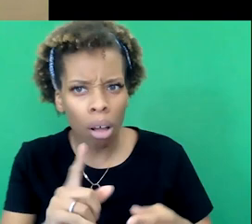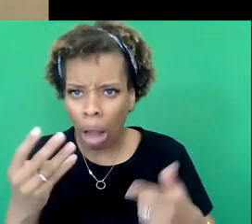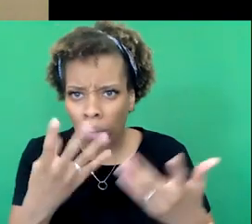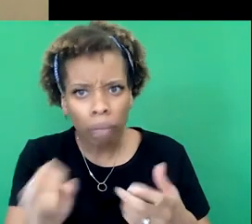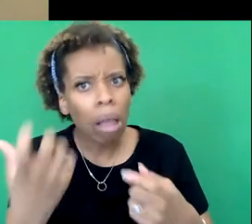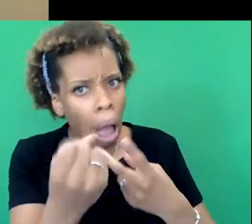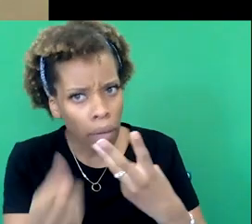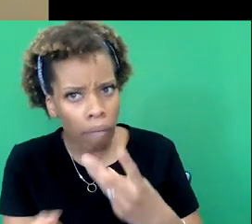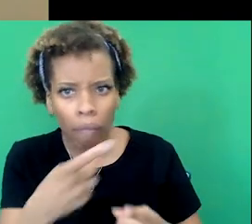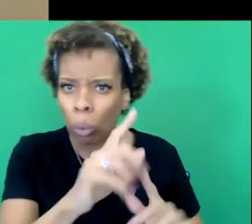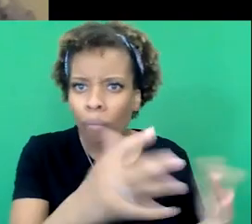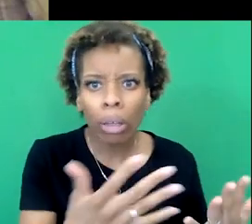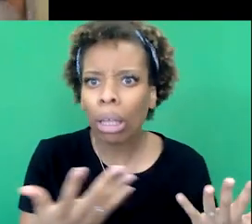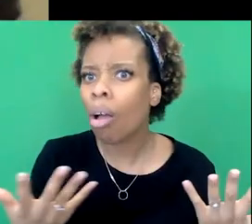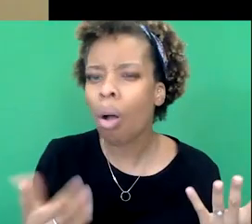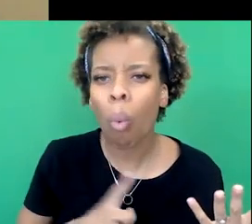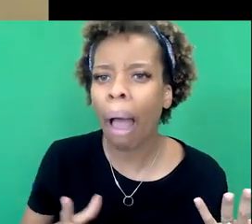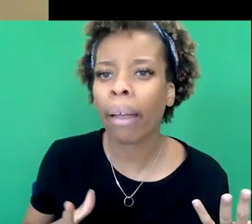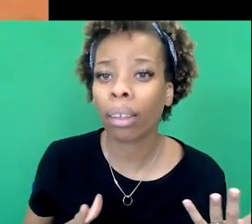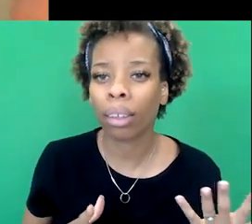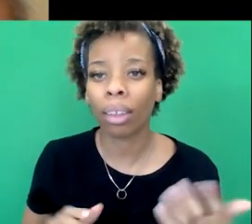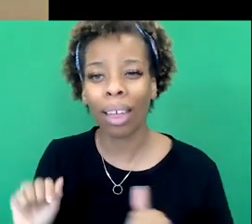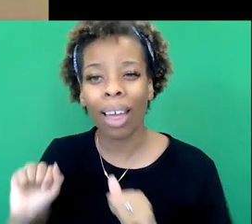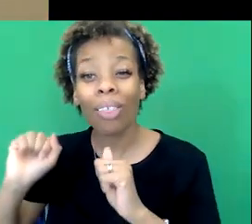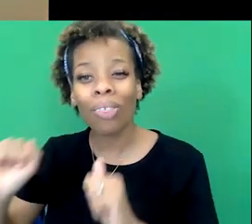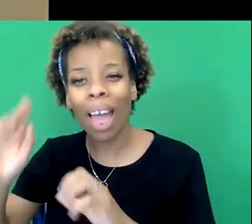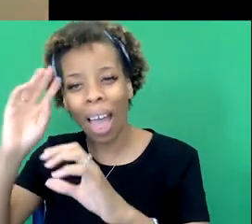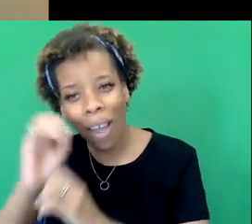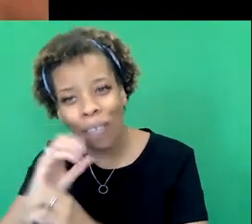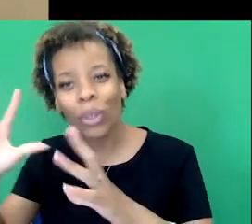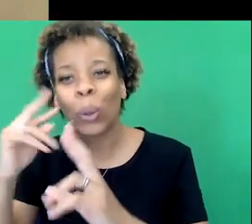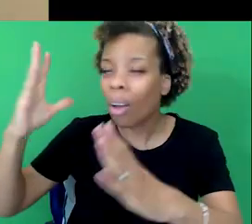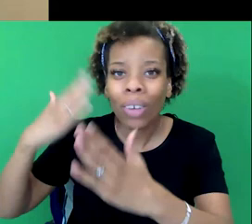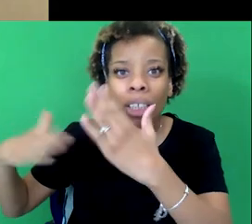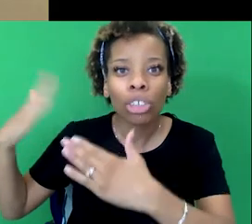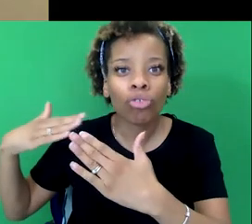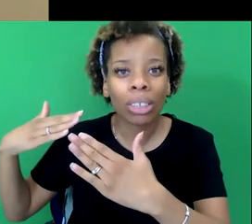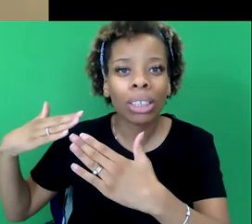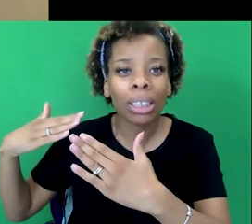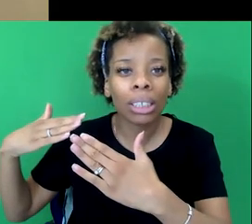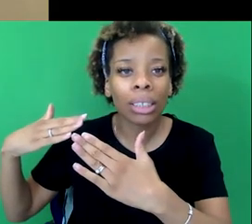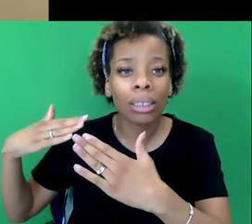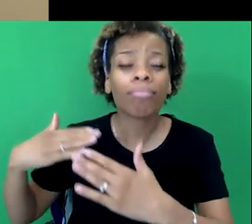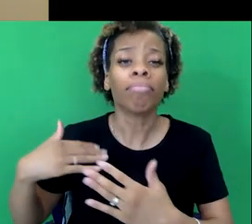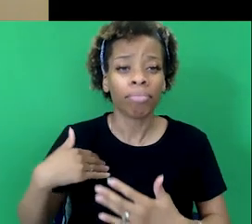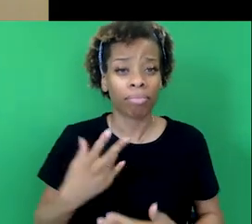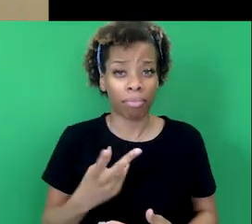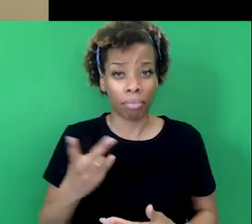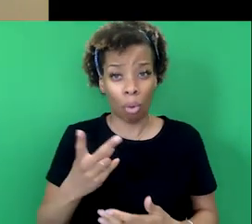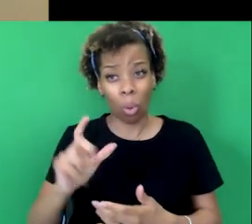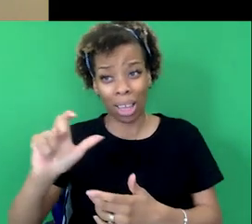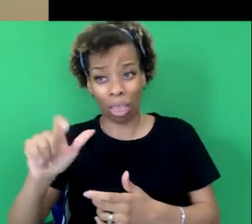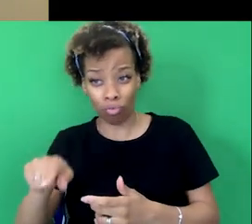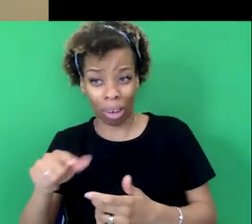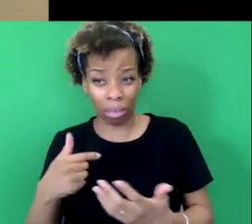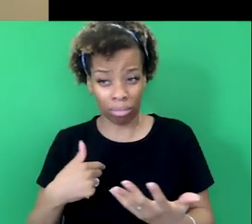no, that's not. And it's their idea and spin of history that then gets warped. And you two, certainly for me, why I'm a